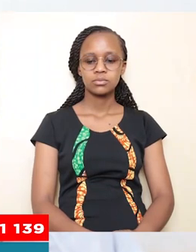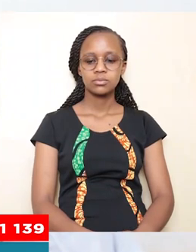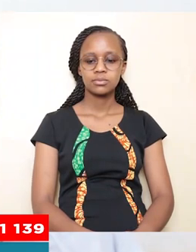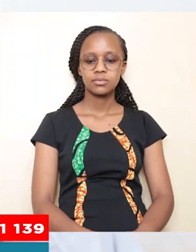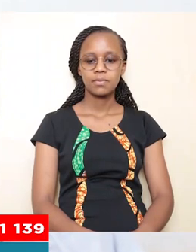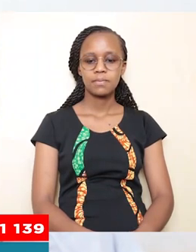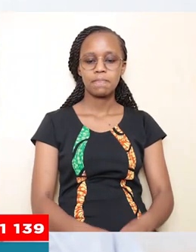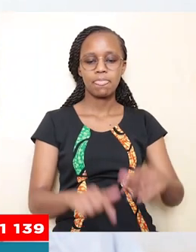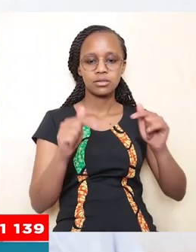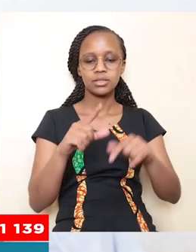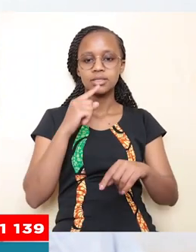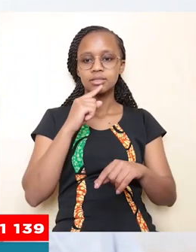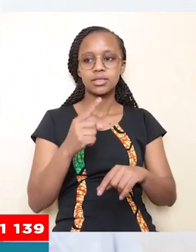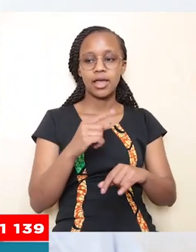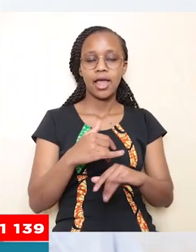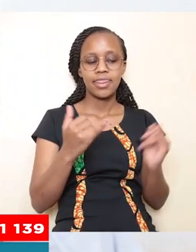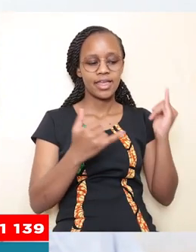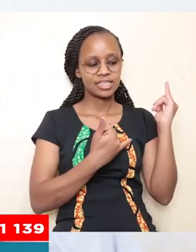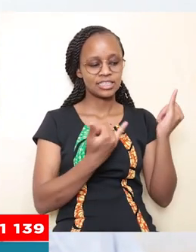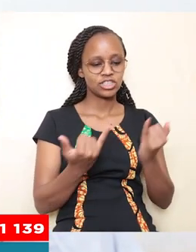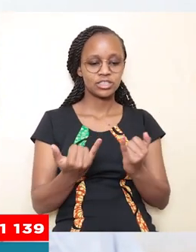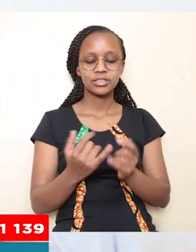Today, as we said in the introduction,